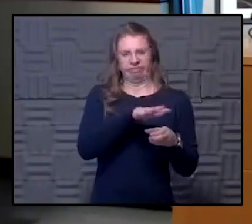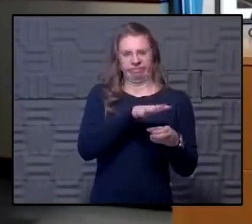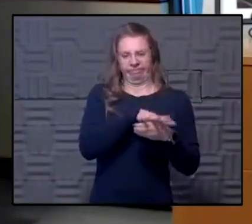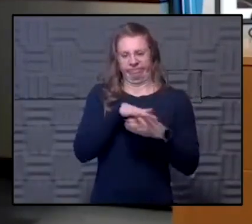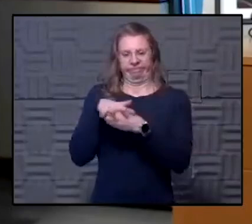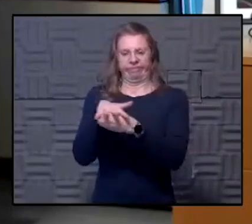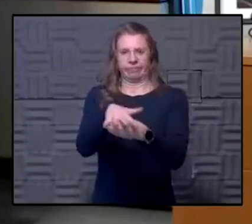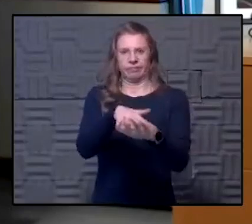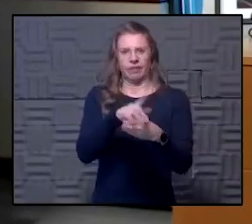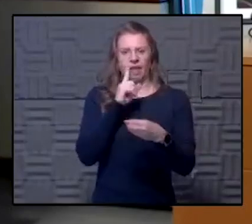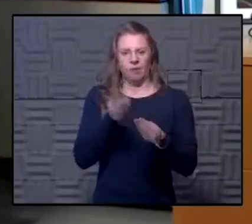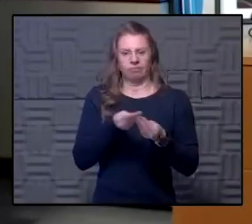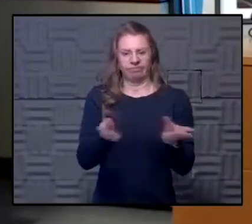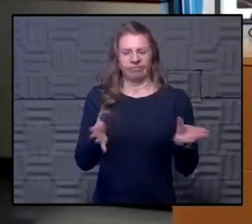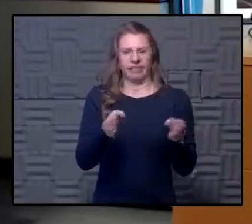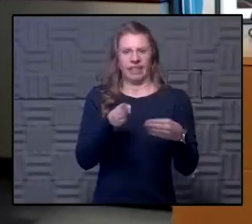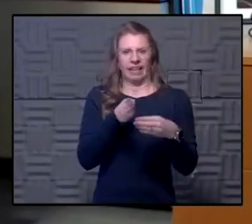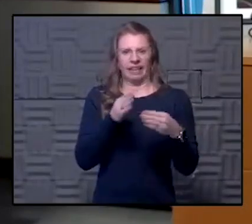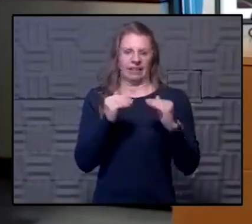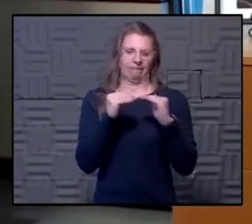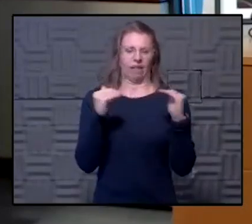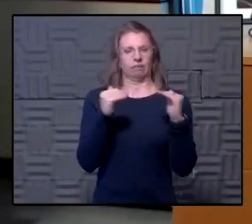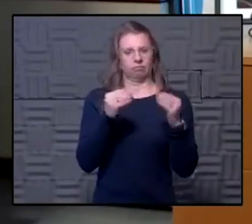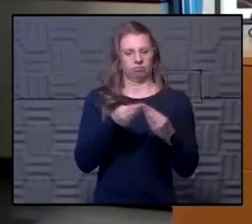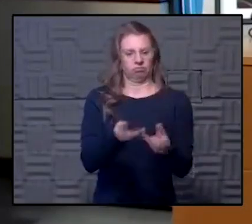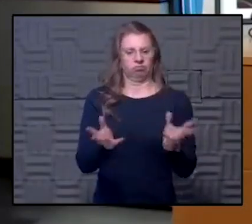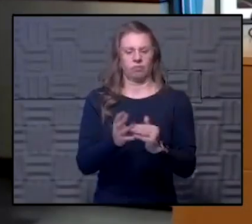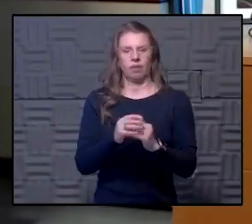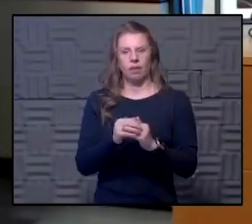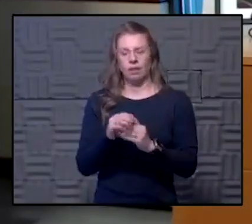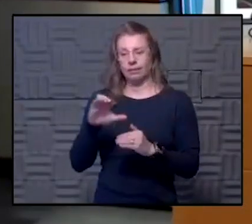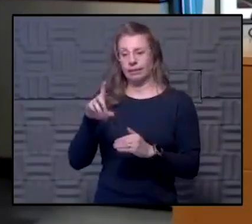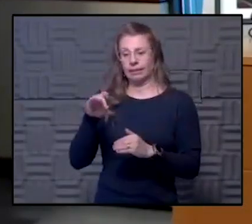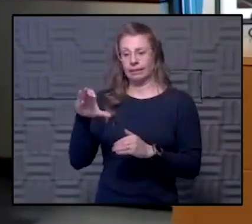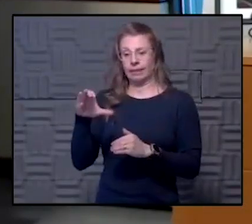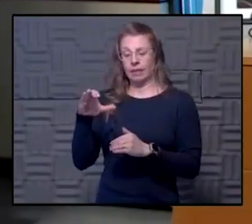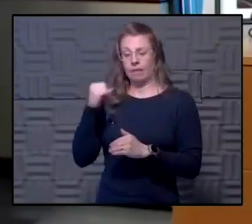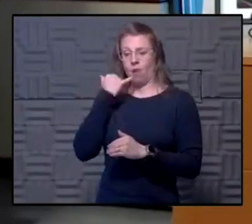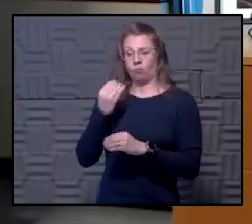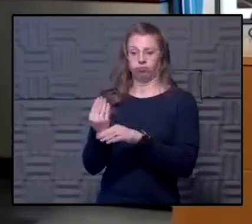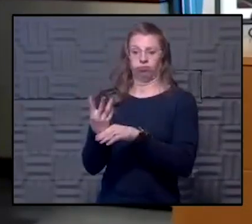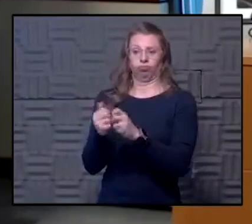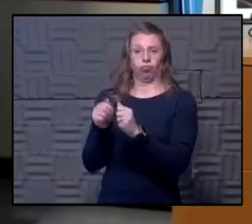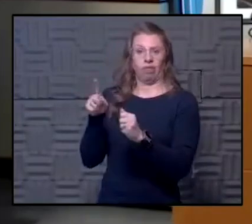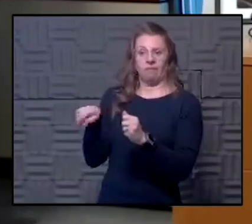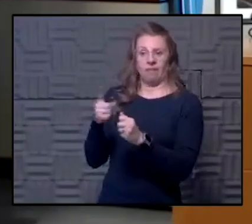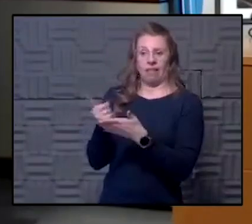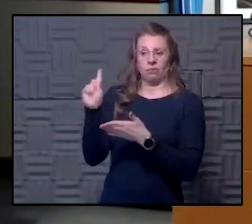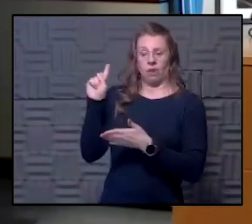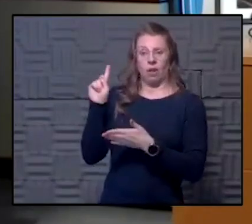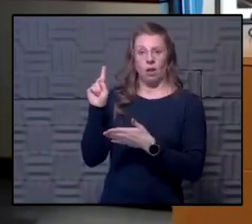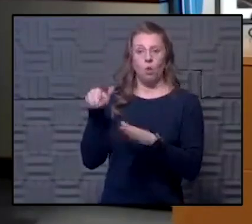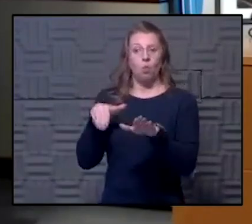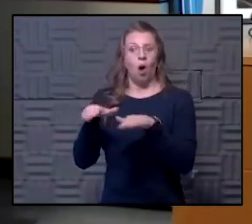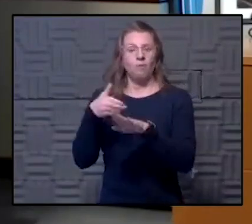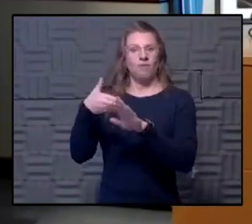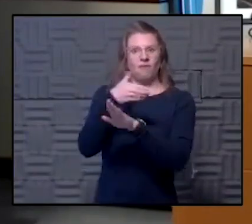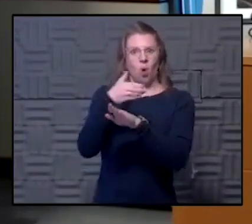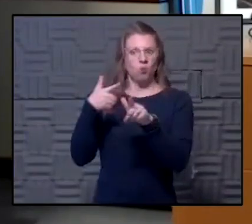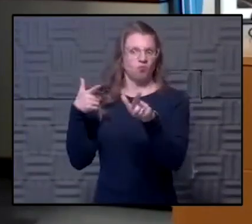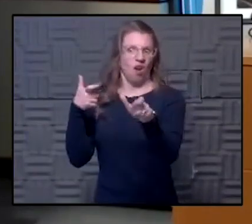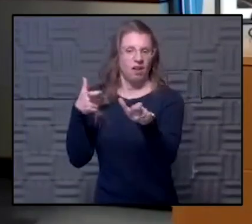evenly. I think the CDC, the message on a phone call last week with them was that they wanted to kind of make sure they could walk before they could run, to